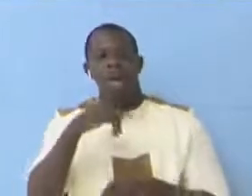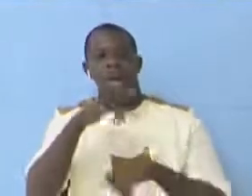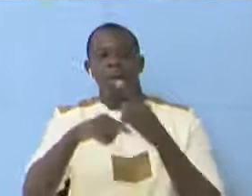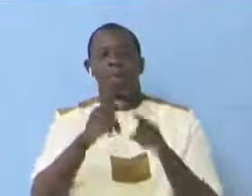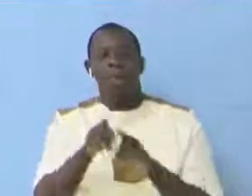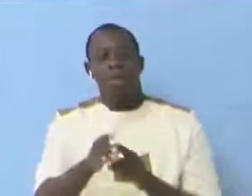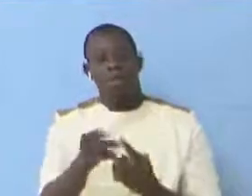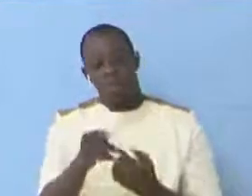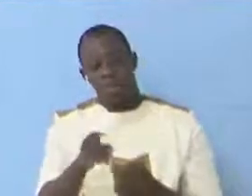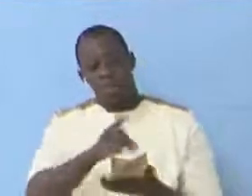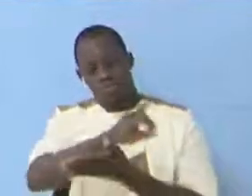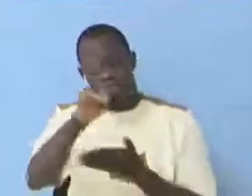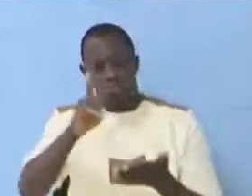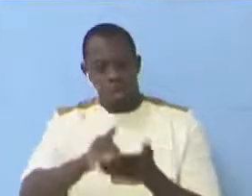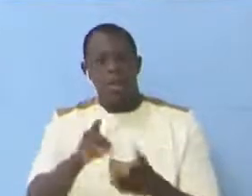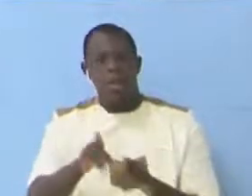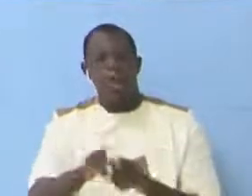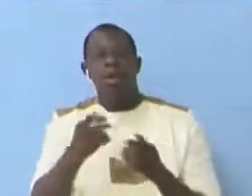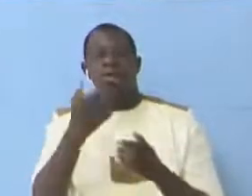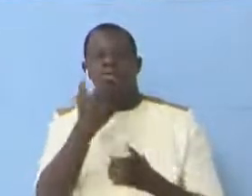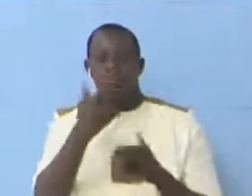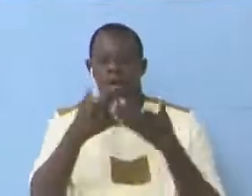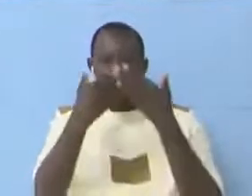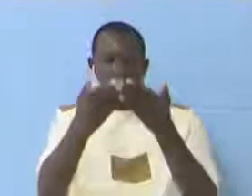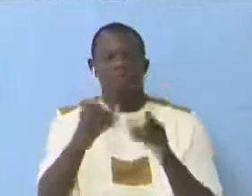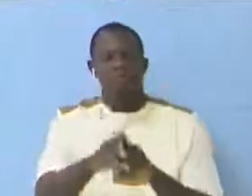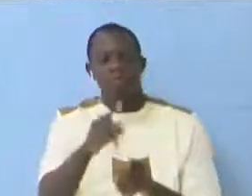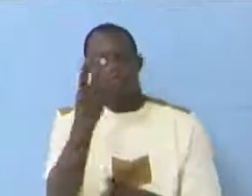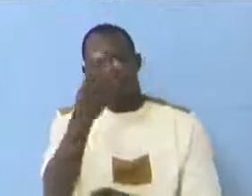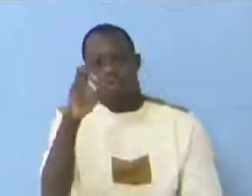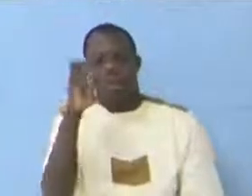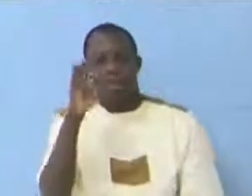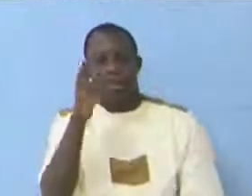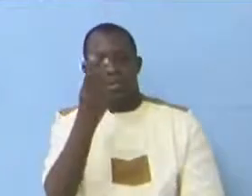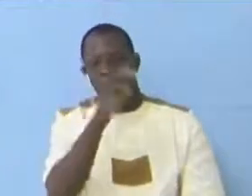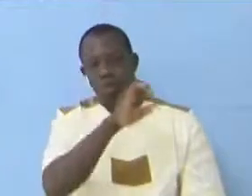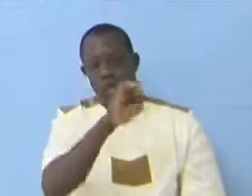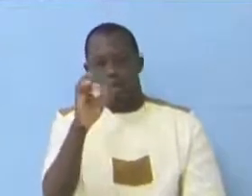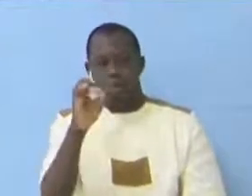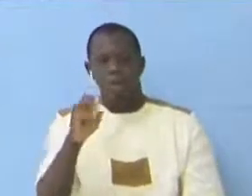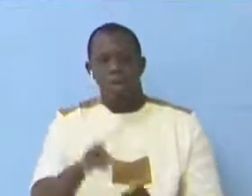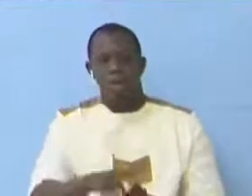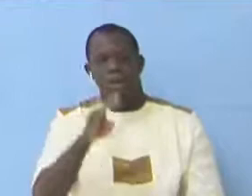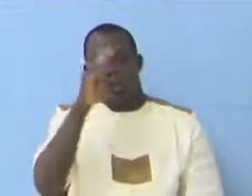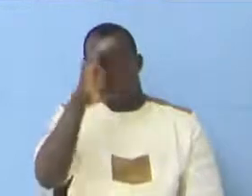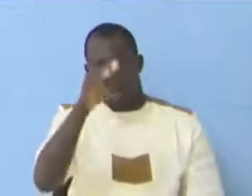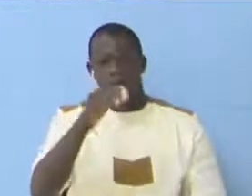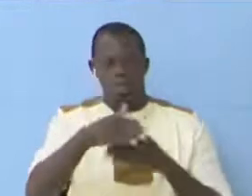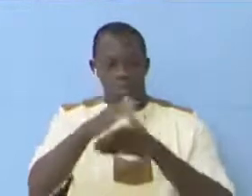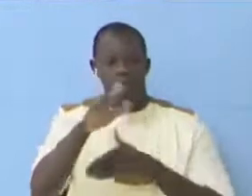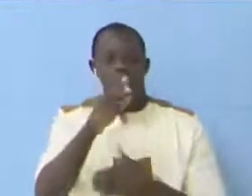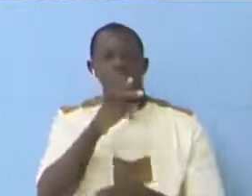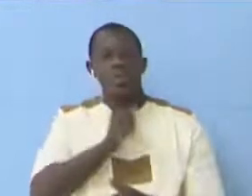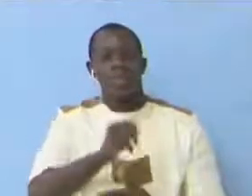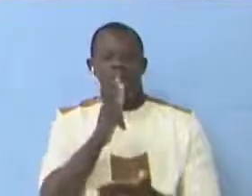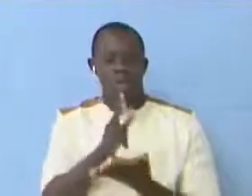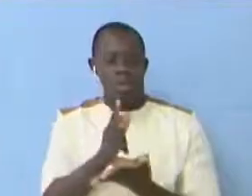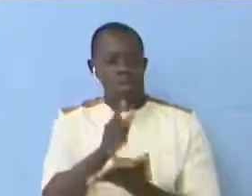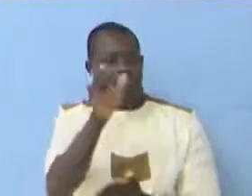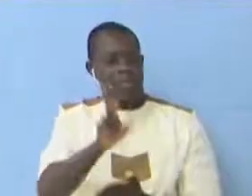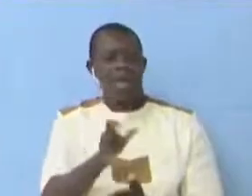Request granted. Yeah, thank you very much indeed. Thank you. Witness. It's very helpful indeed.